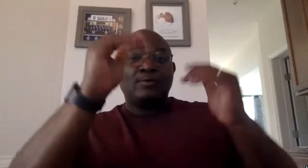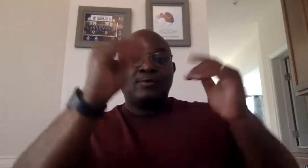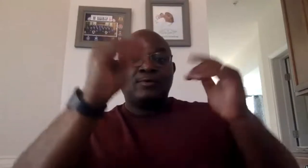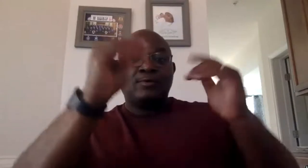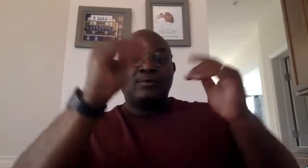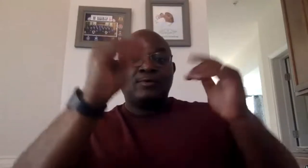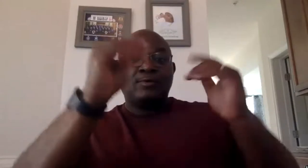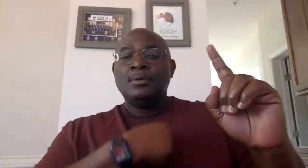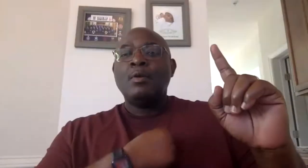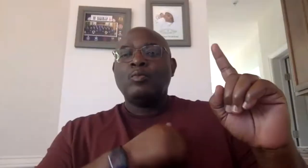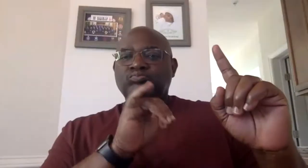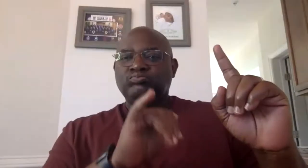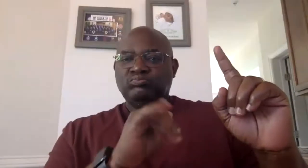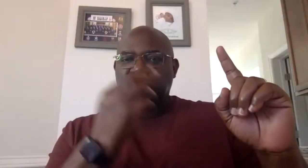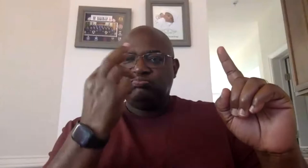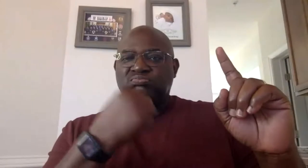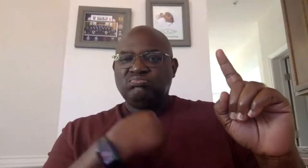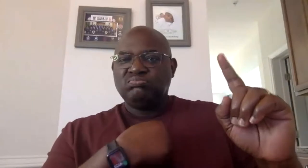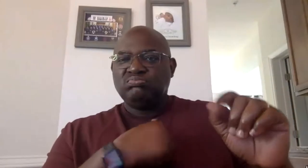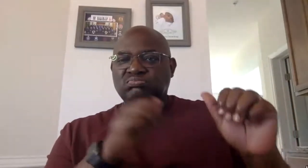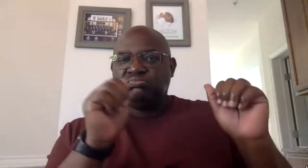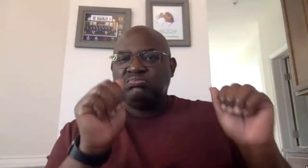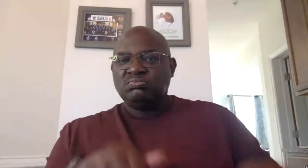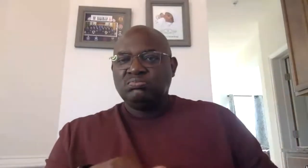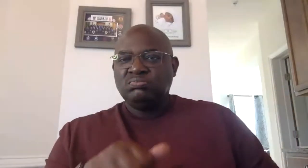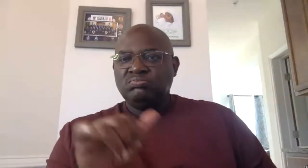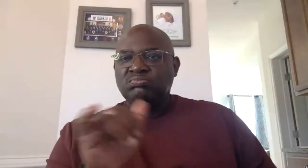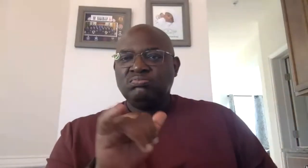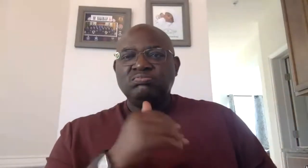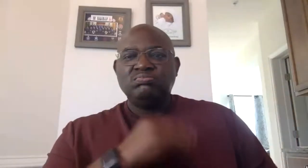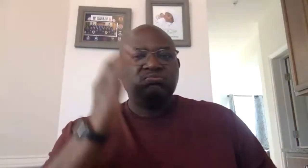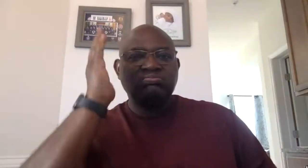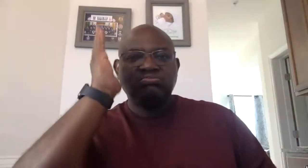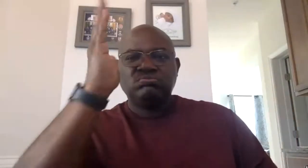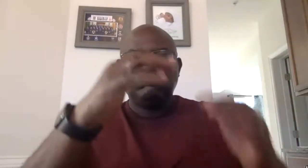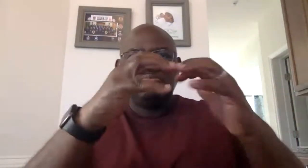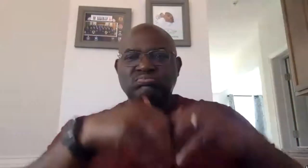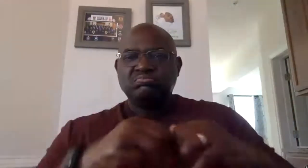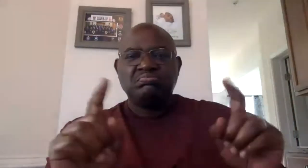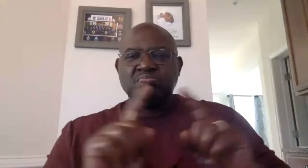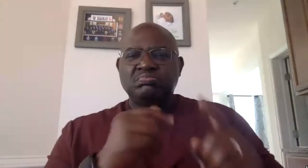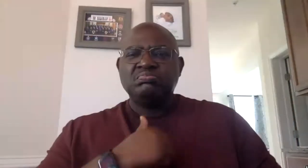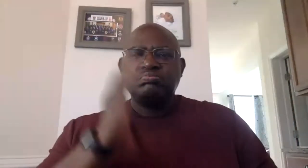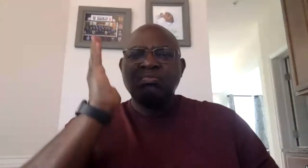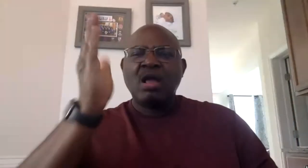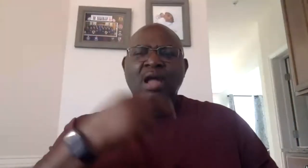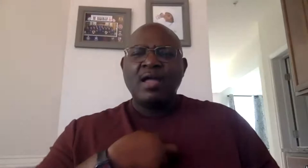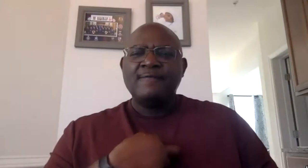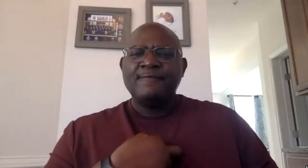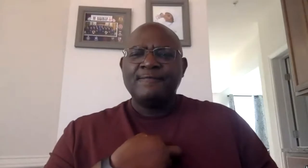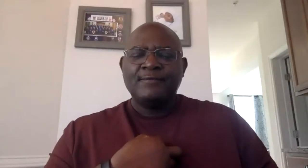And that was the first time that I had met a deaf adult. Then I had the realization, like, okay, then